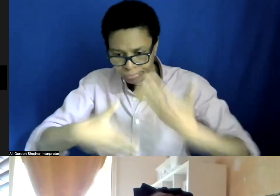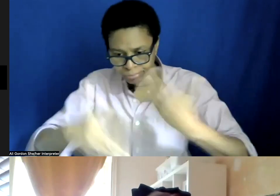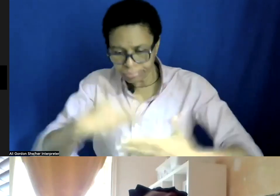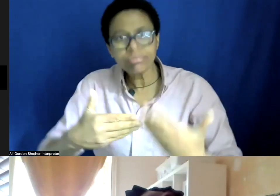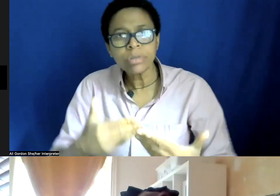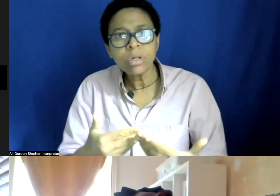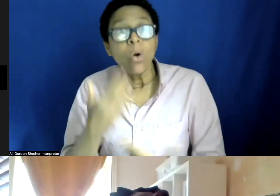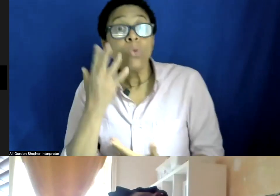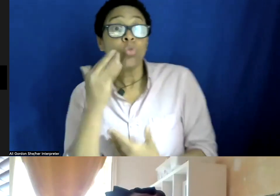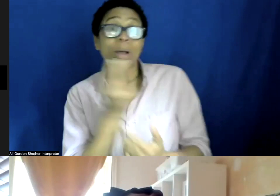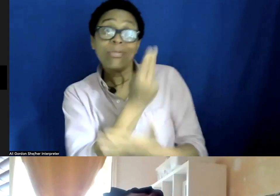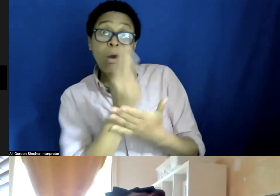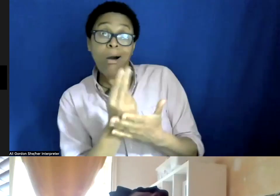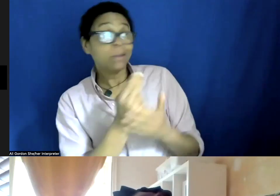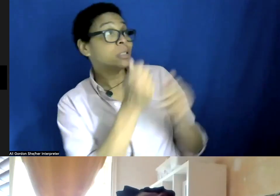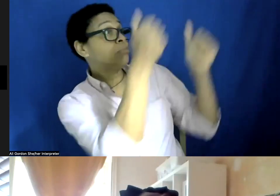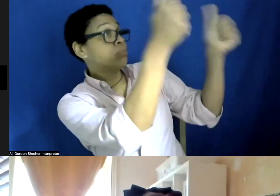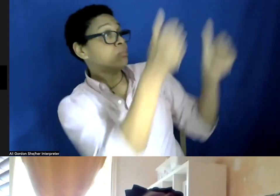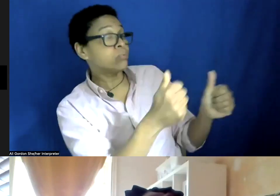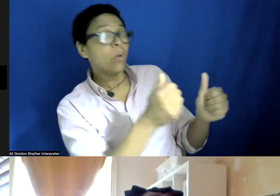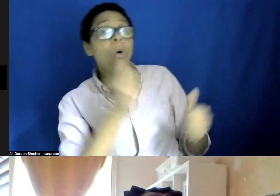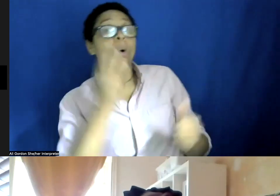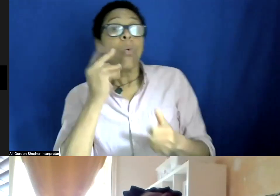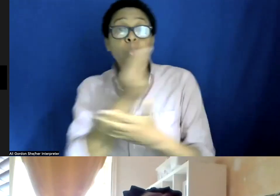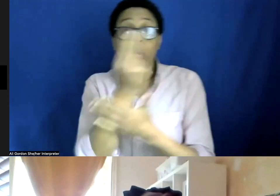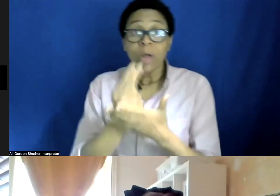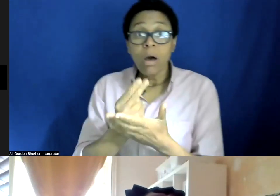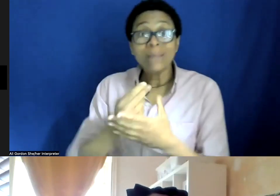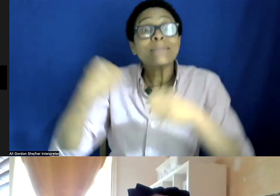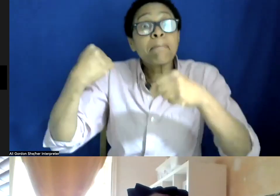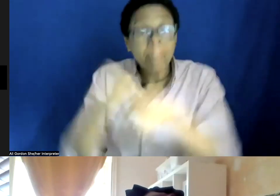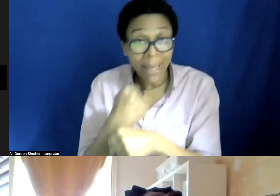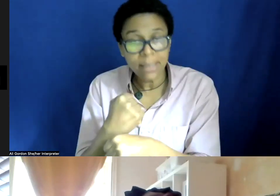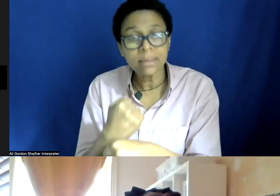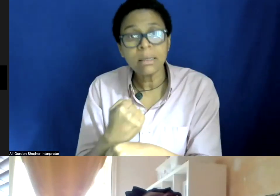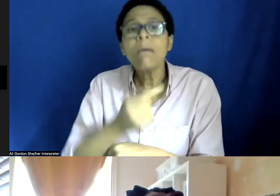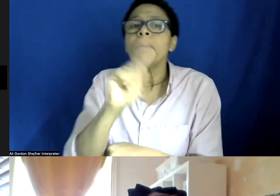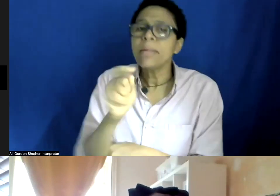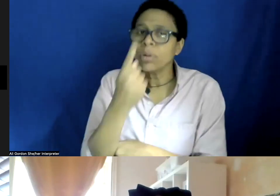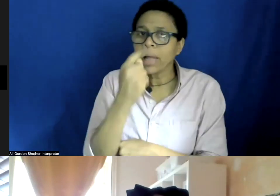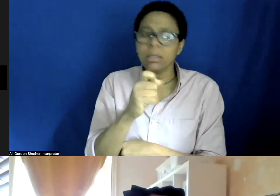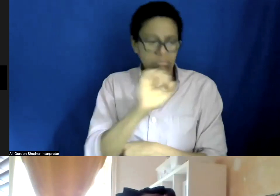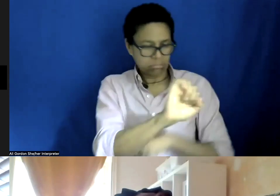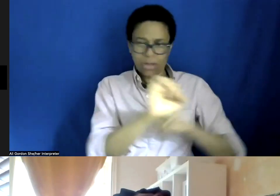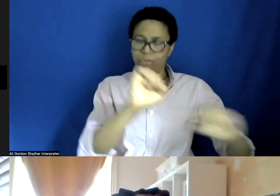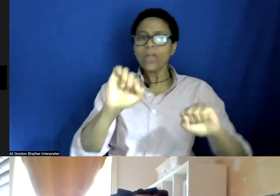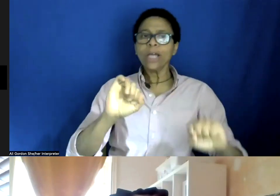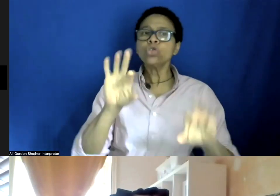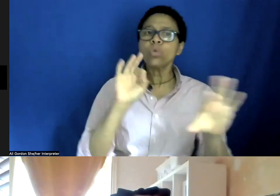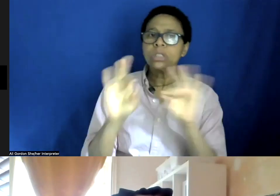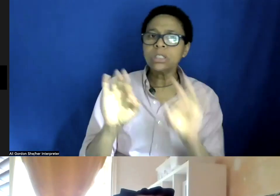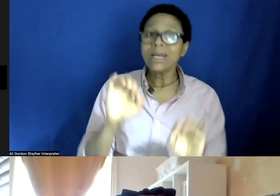displayed or even made, so that people feel empowered to have their choices and their voices